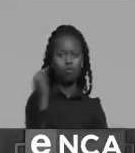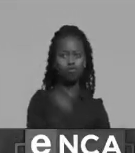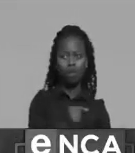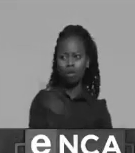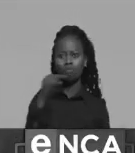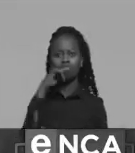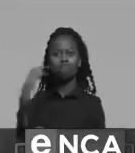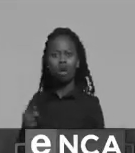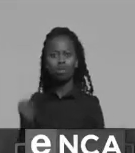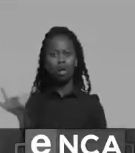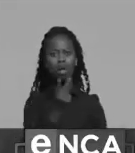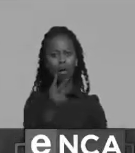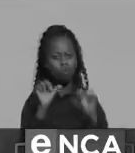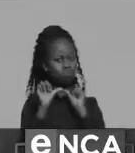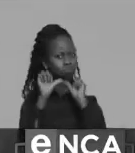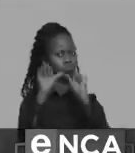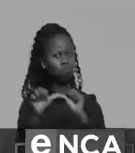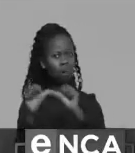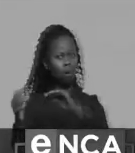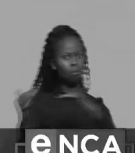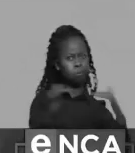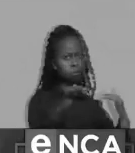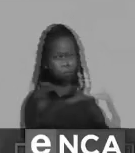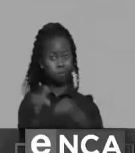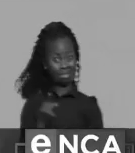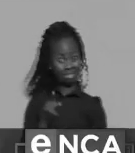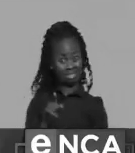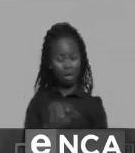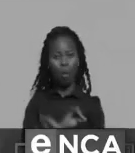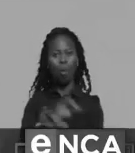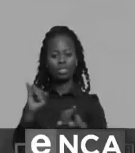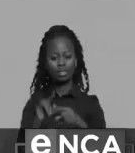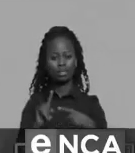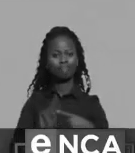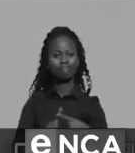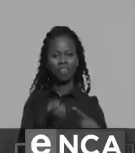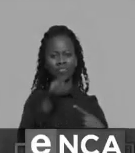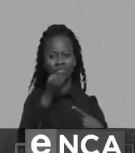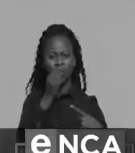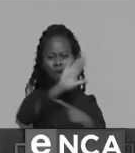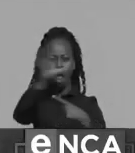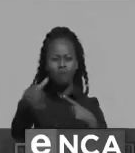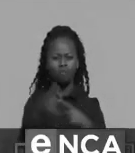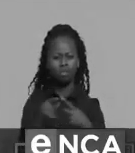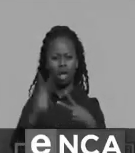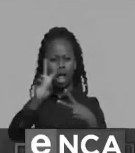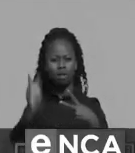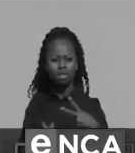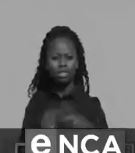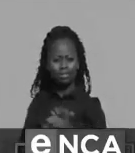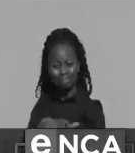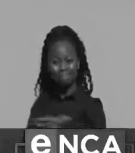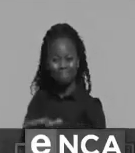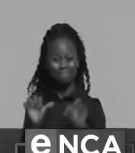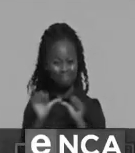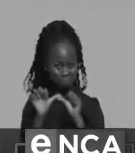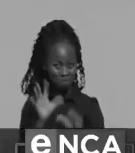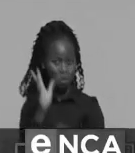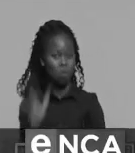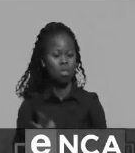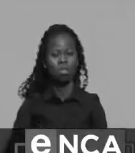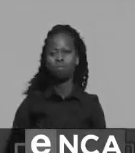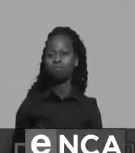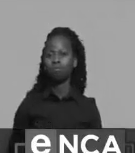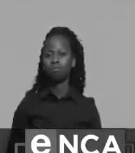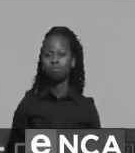rate is a complex tool, and its effects on the economy can be difficult to predict. However, the SARB uses the repo rate